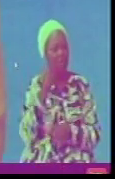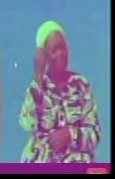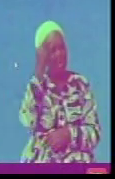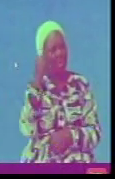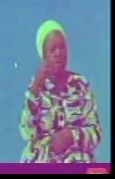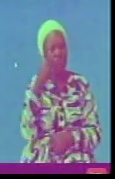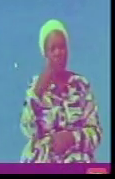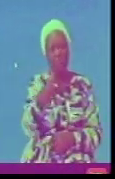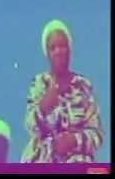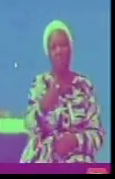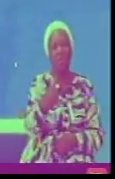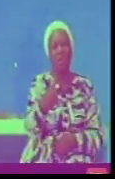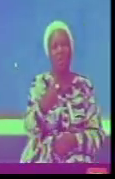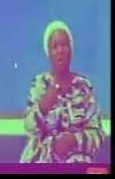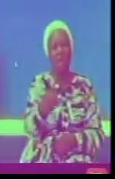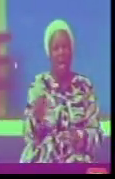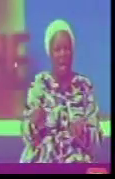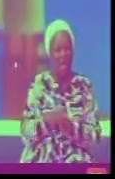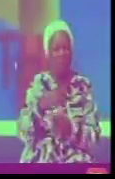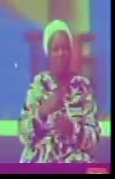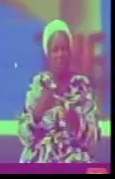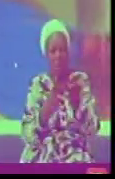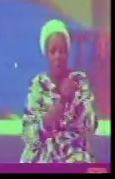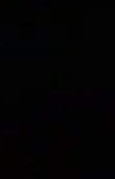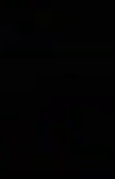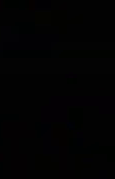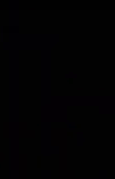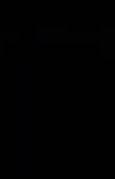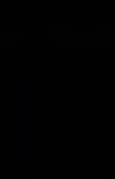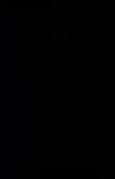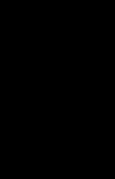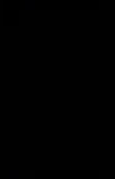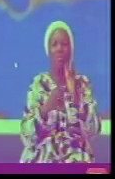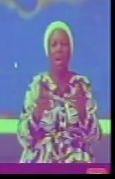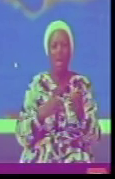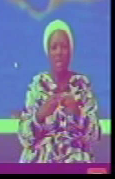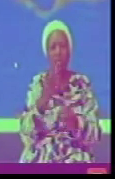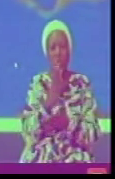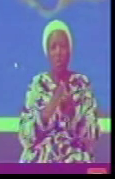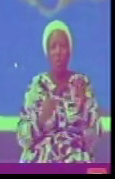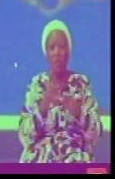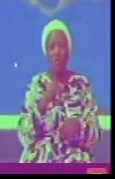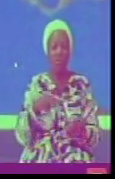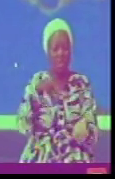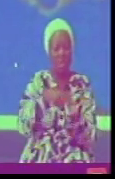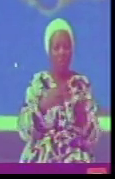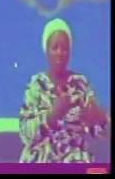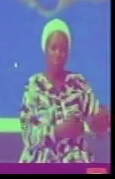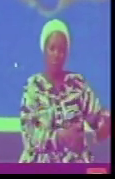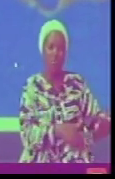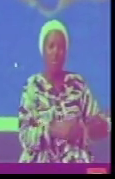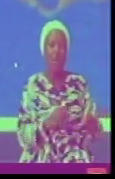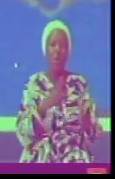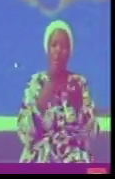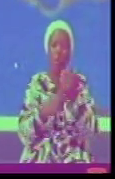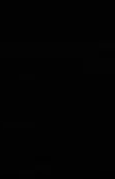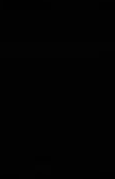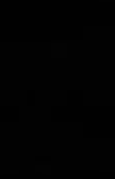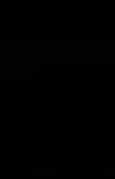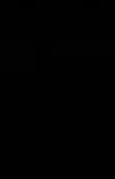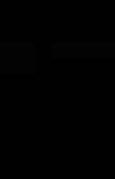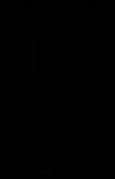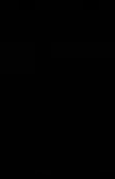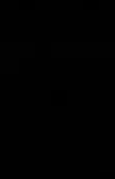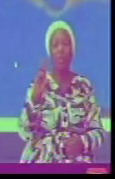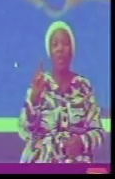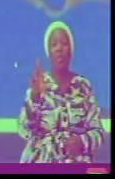God? I want you to understand, picture yourself as if you're holding a candle, and the